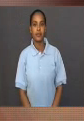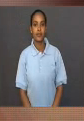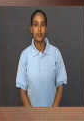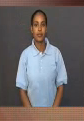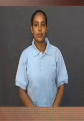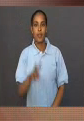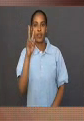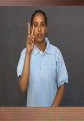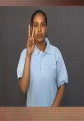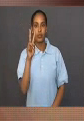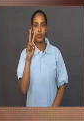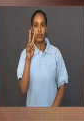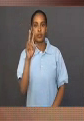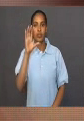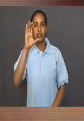to